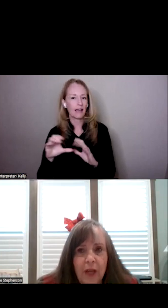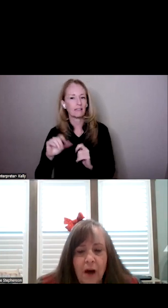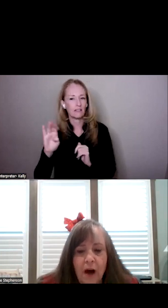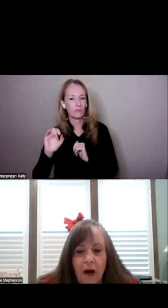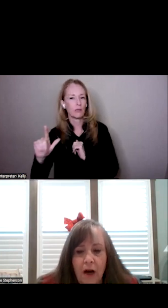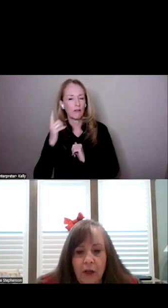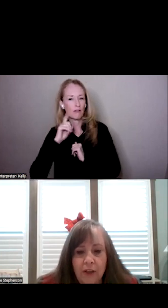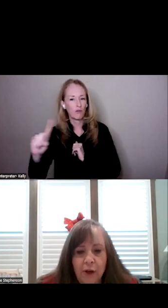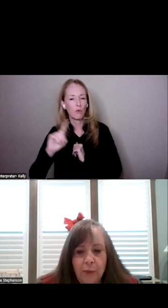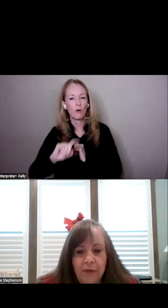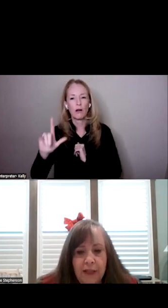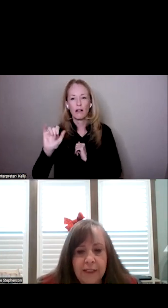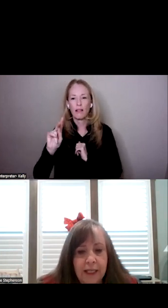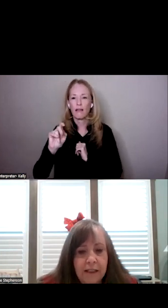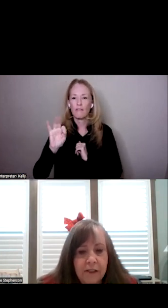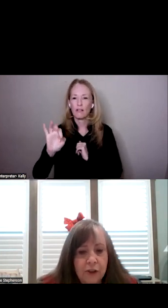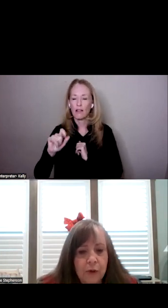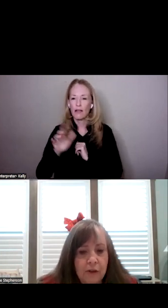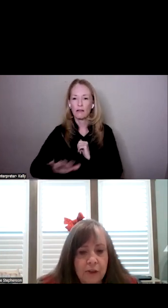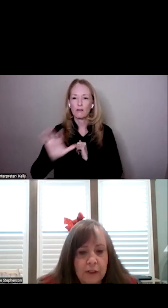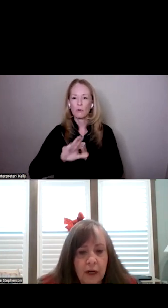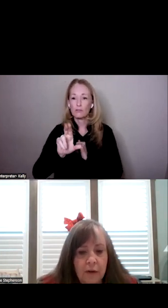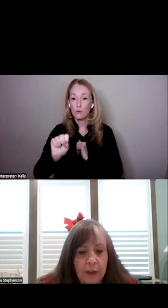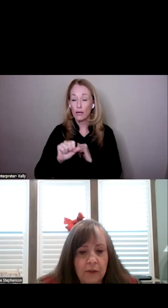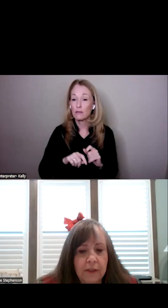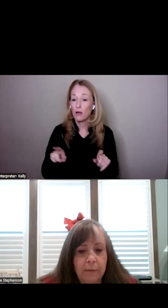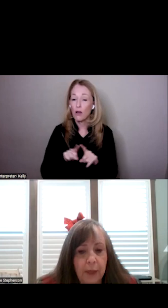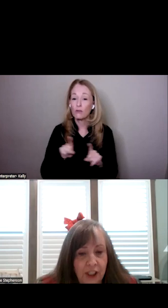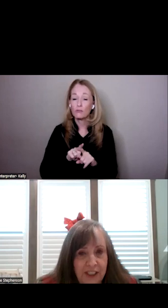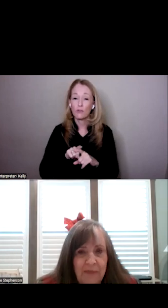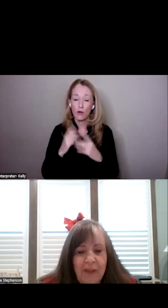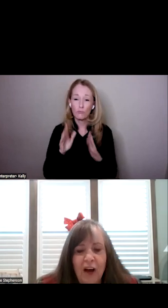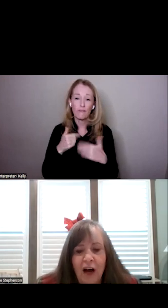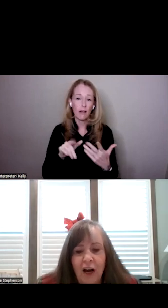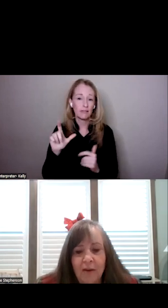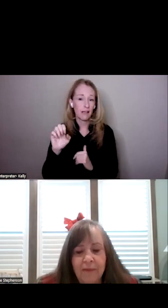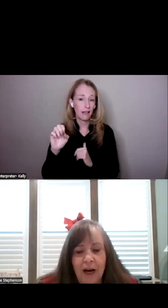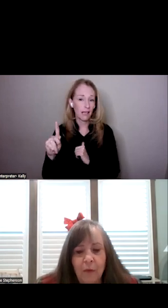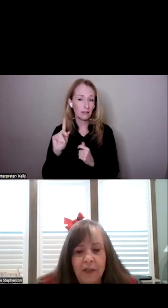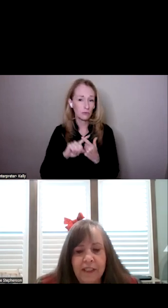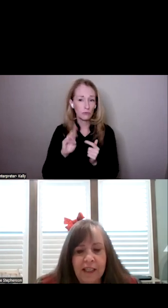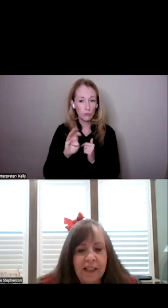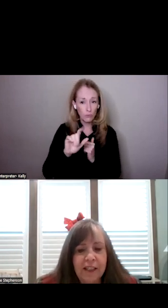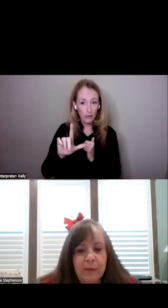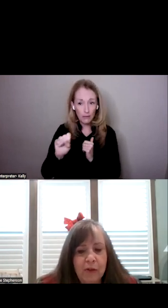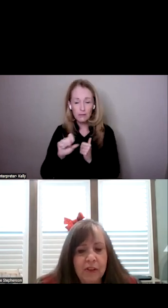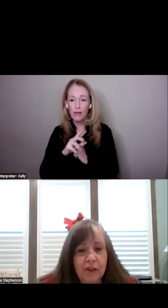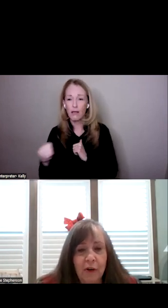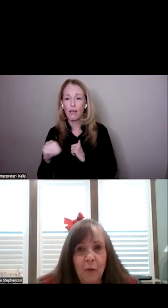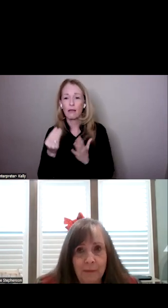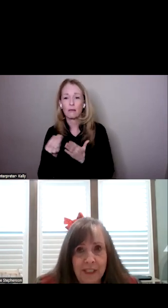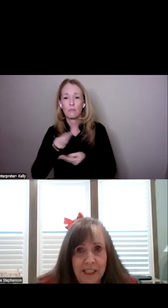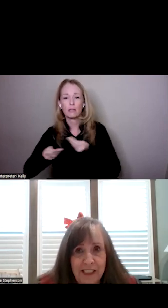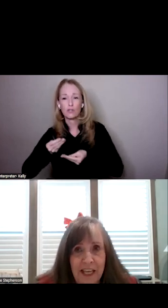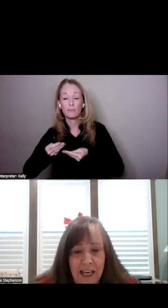country. It also provides links to those bills and budgets. I want to tell you that it's posted on